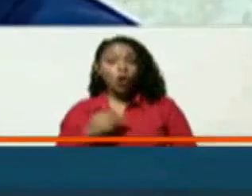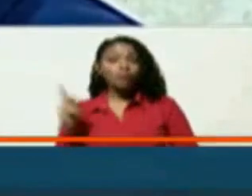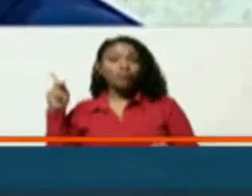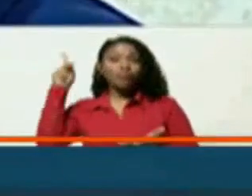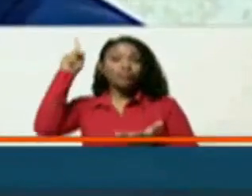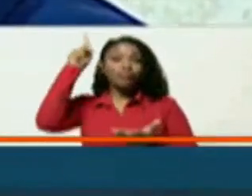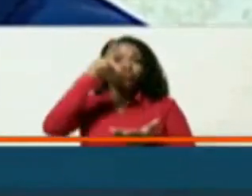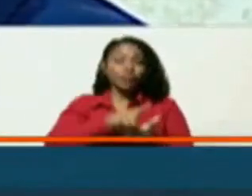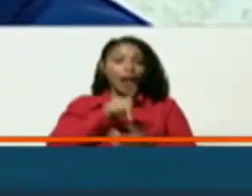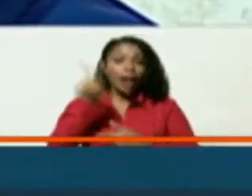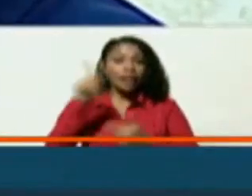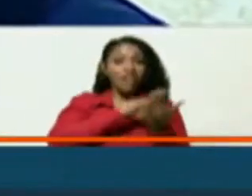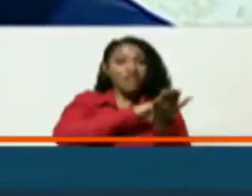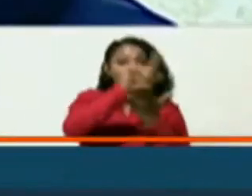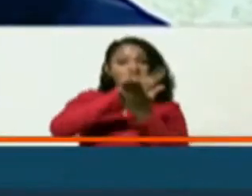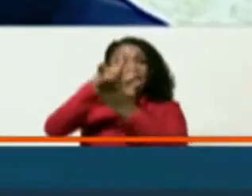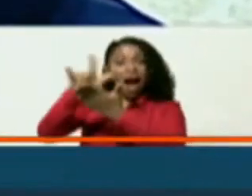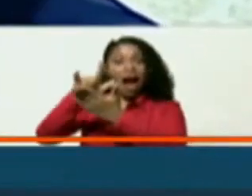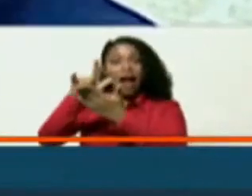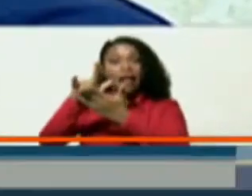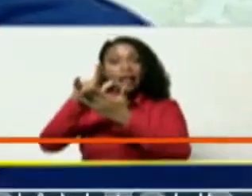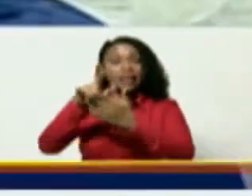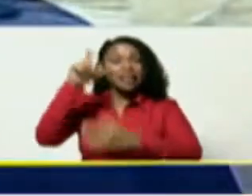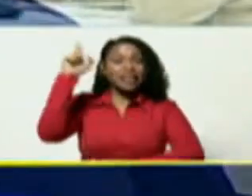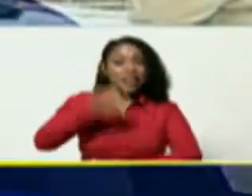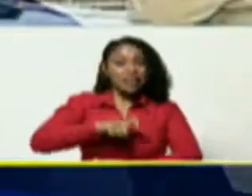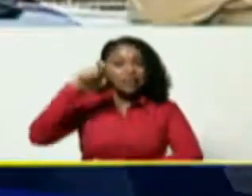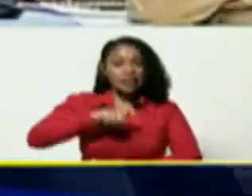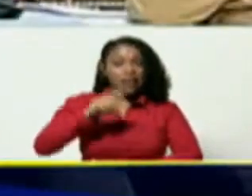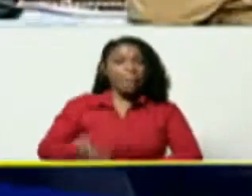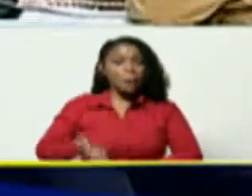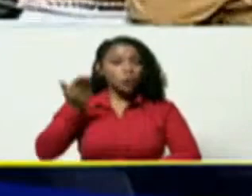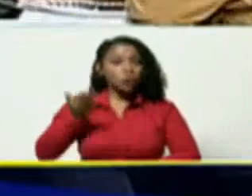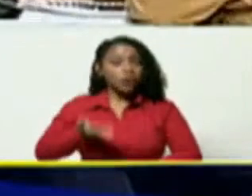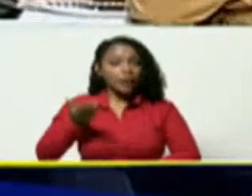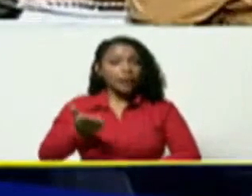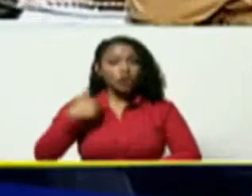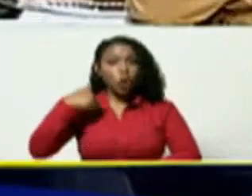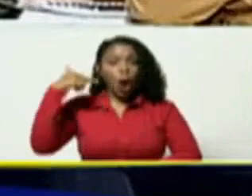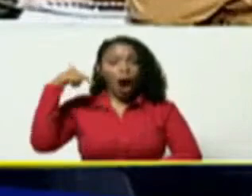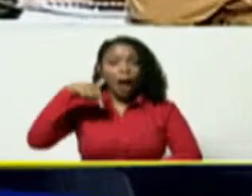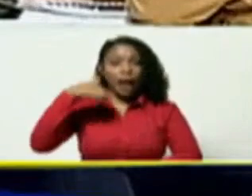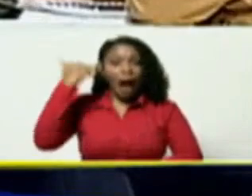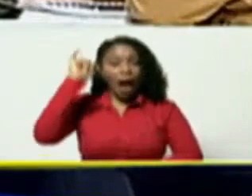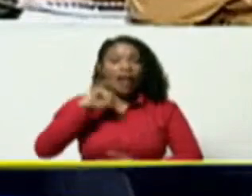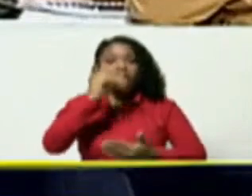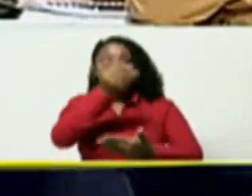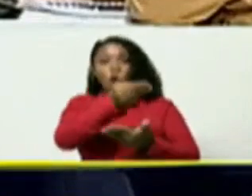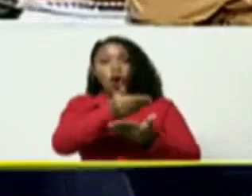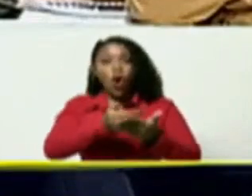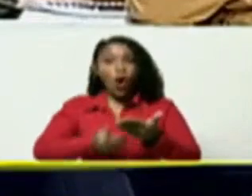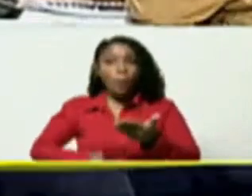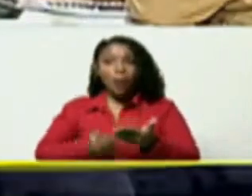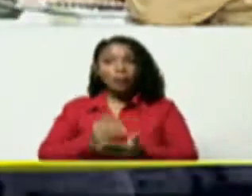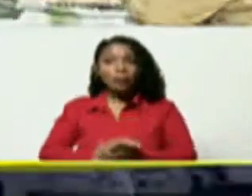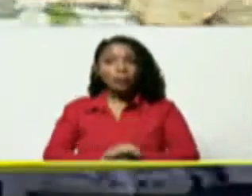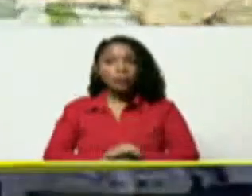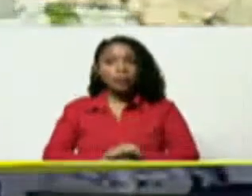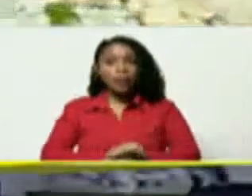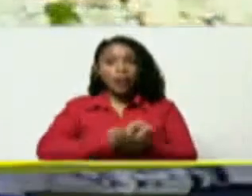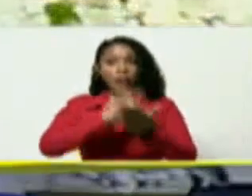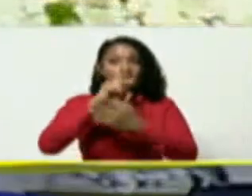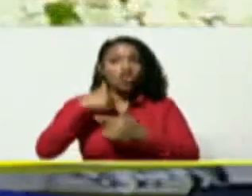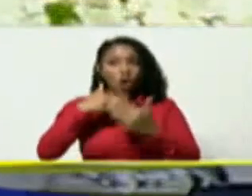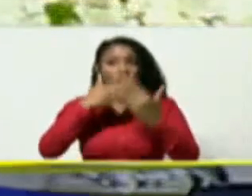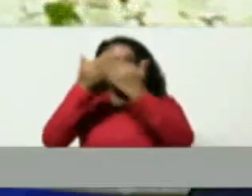We are returning from this necessary tour. Here I have the report of the tour. I was studying